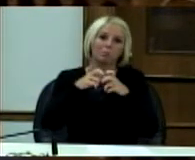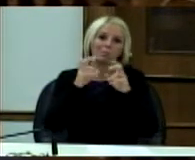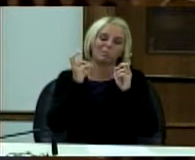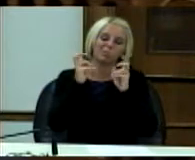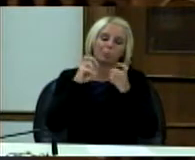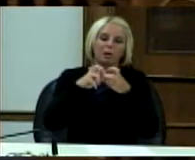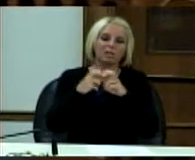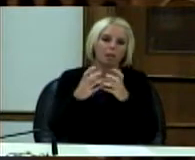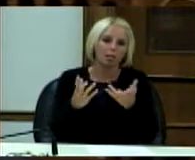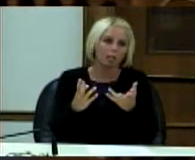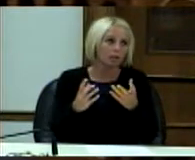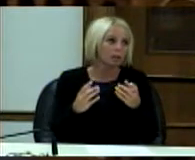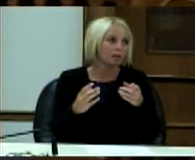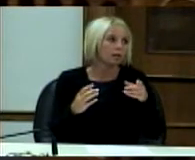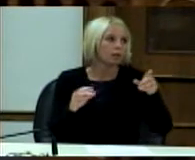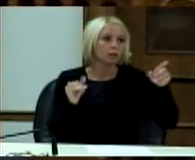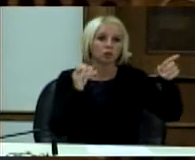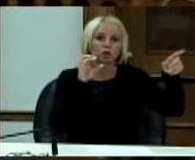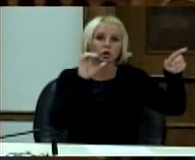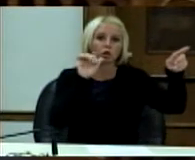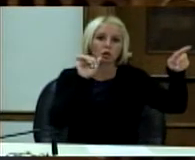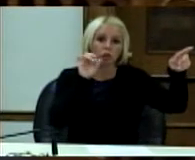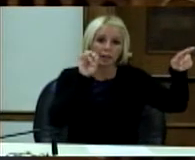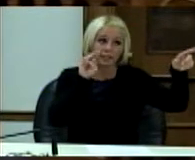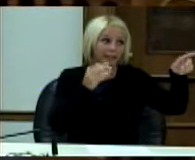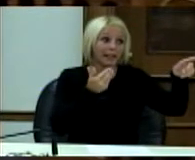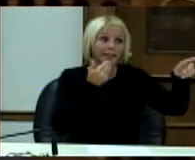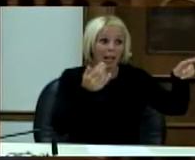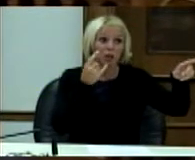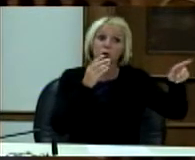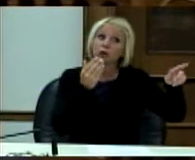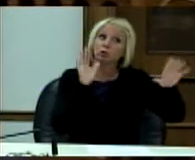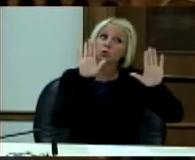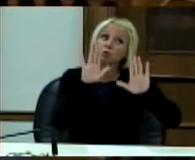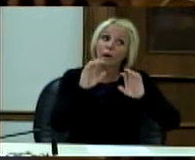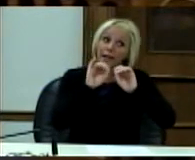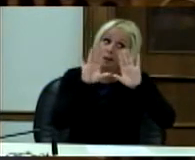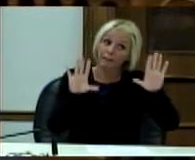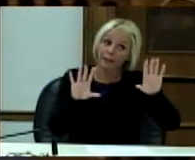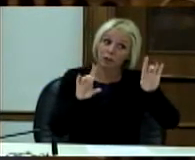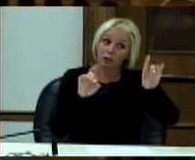puzzle. Thank you, Ms. Davis. That's a great clarification.